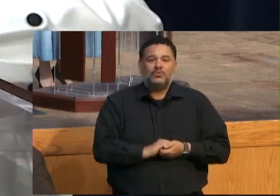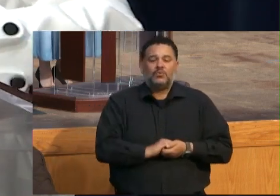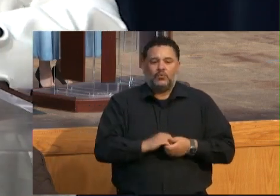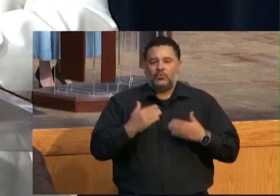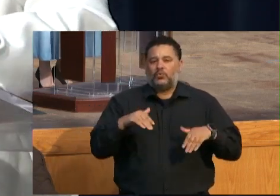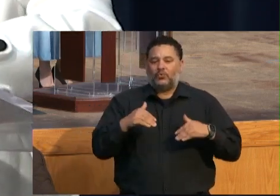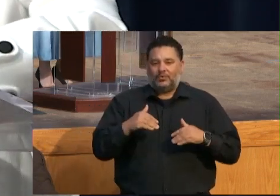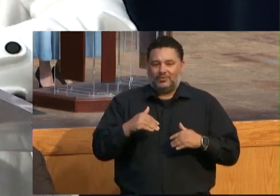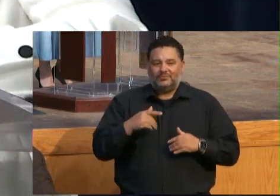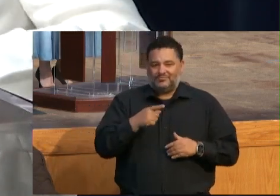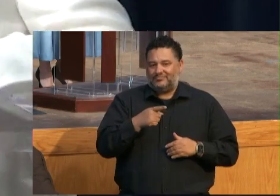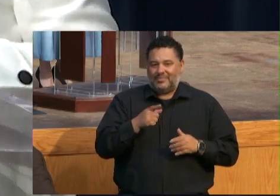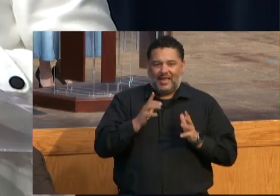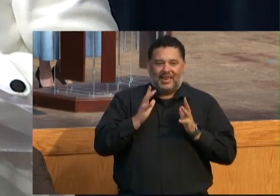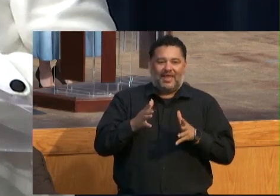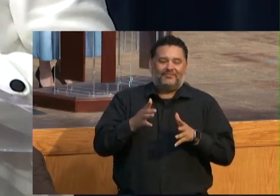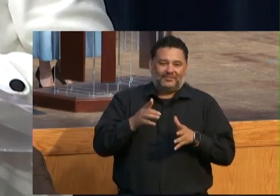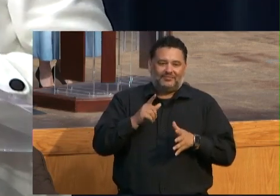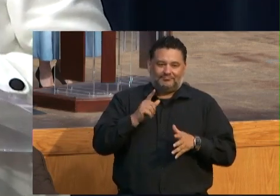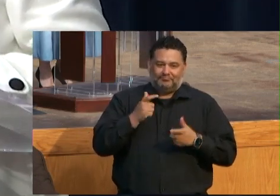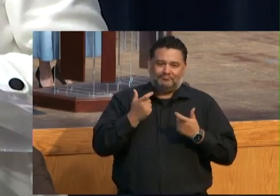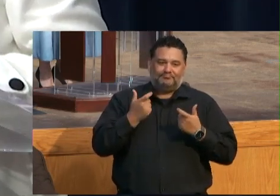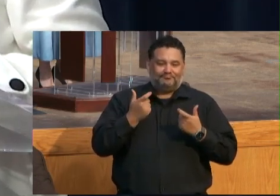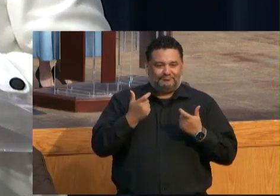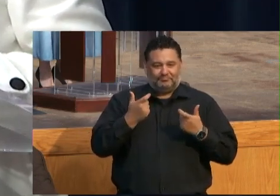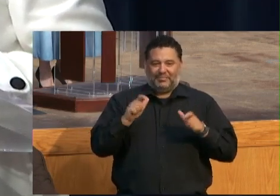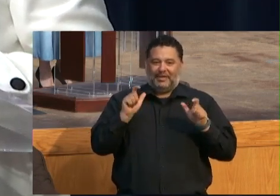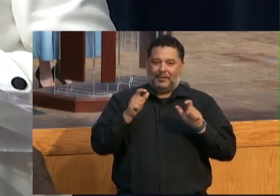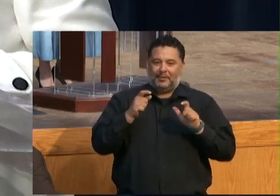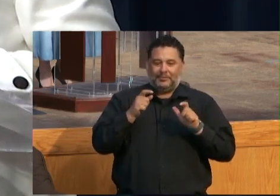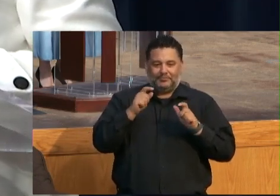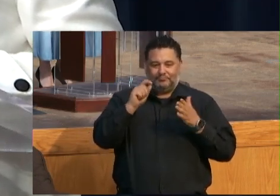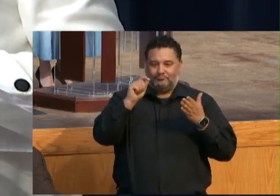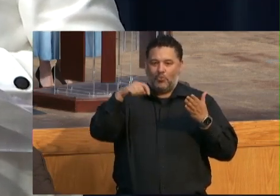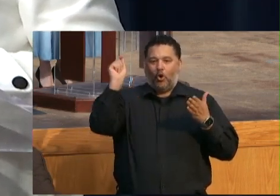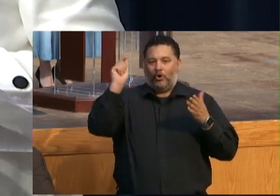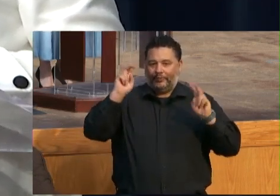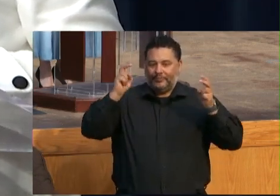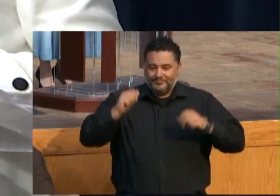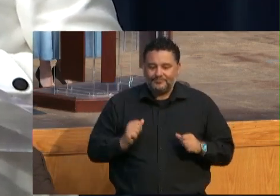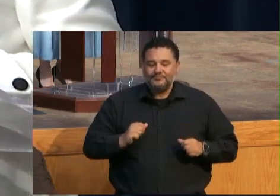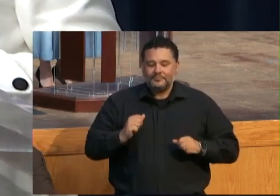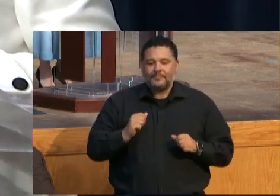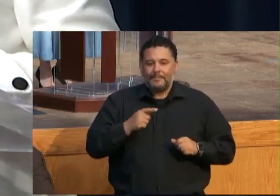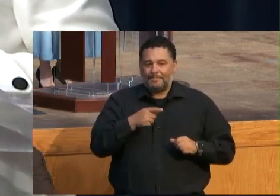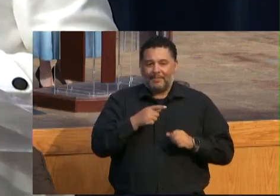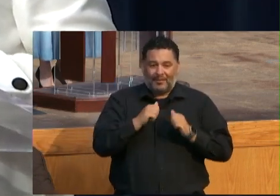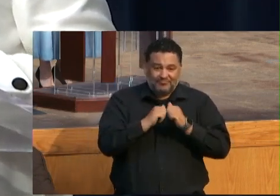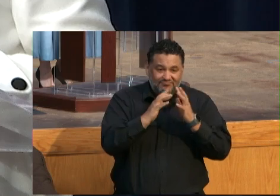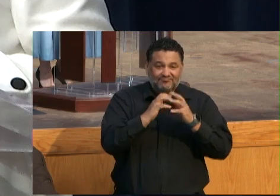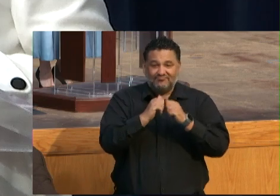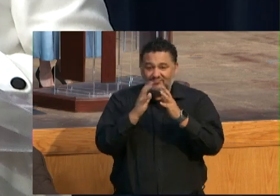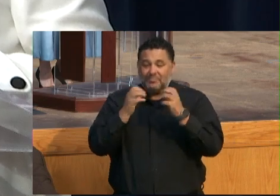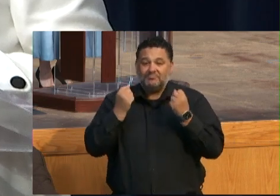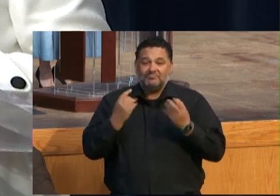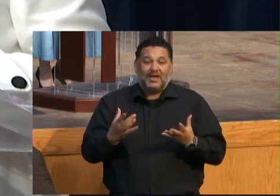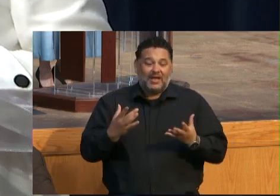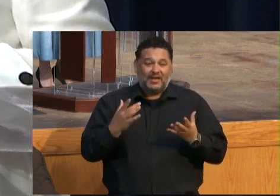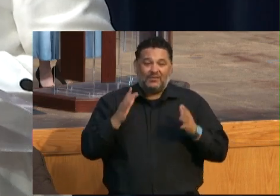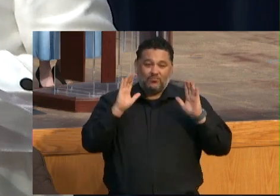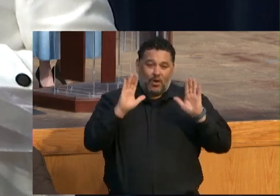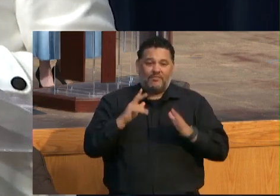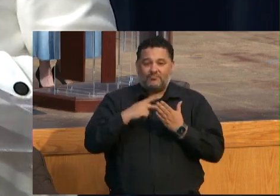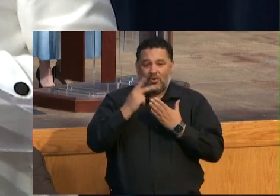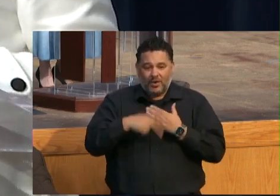an indelible mark. You've launched many, many wonderful programs and